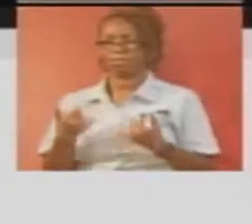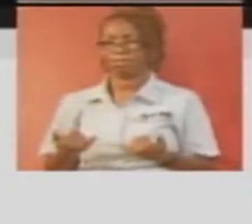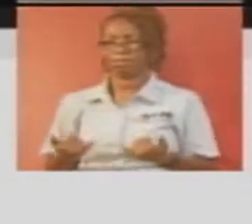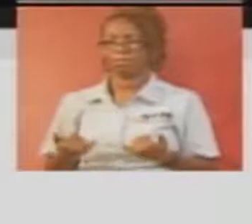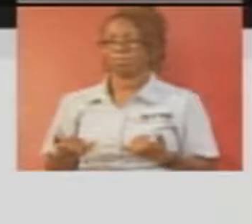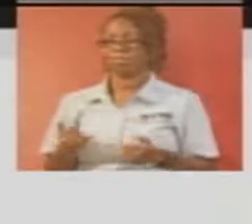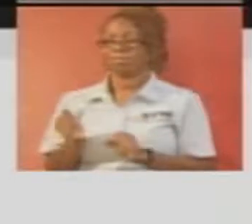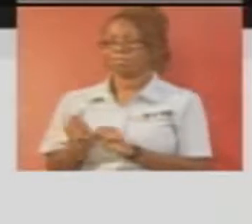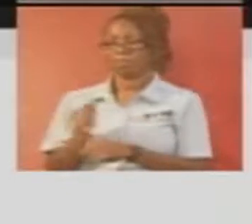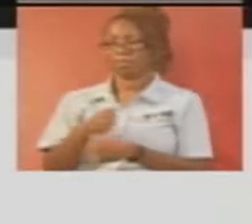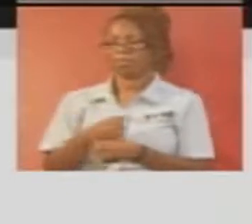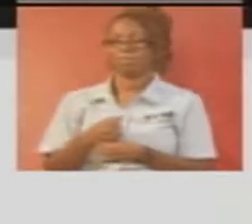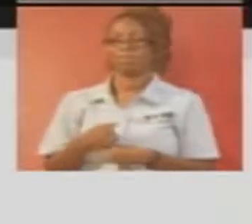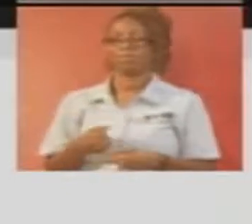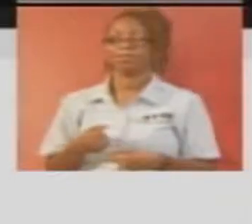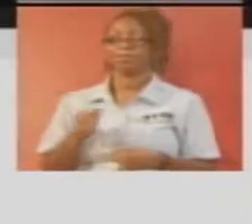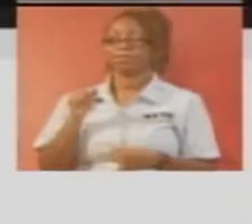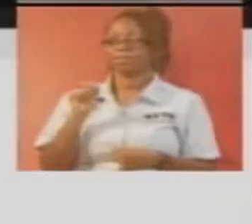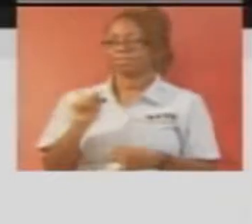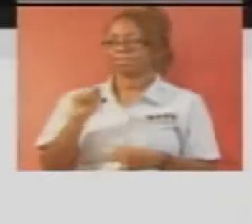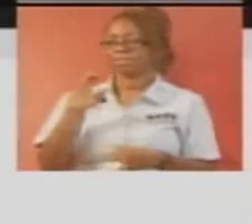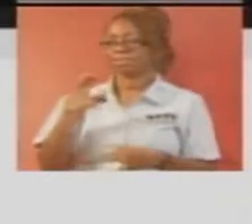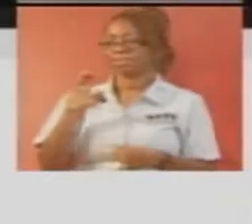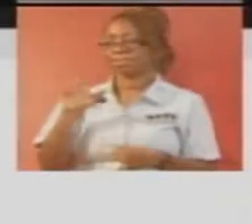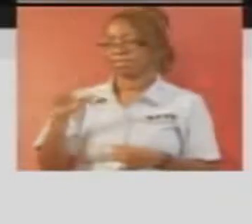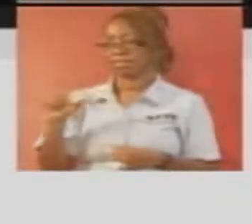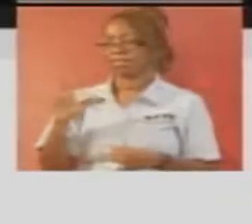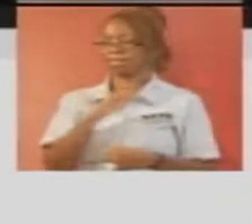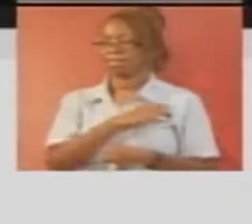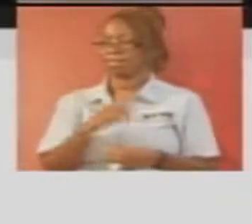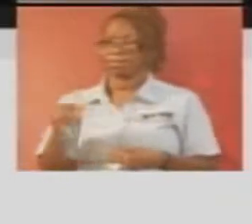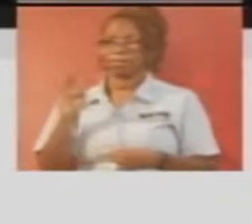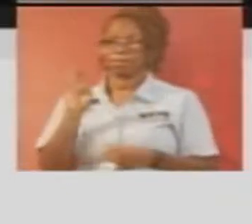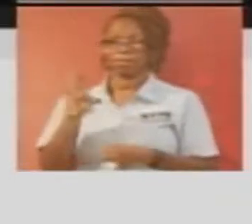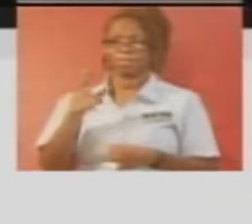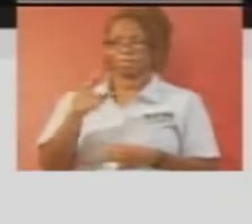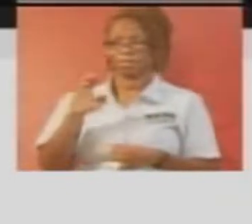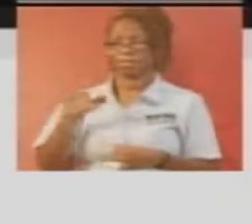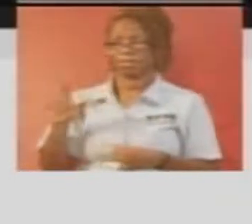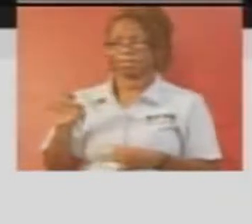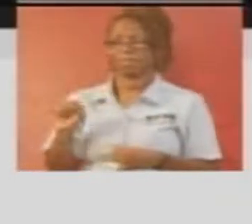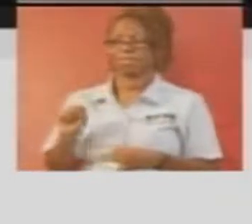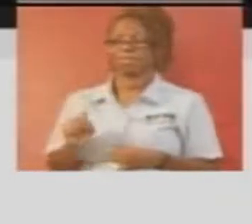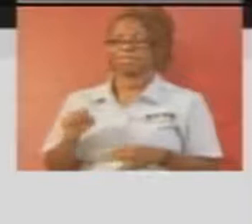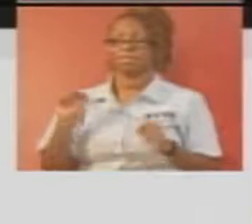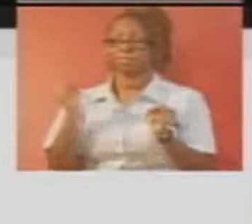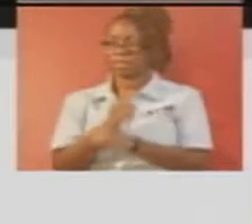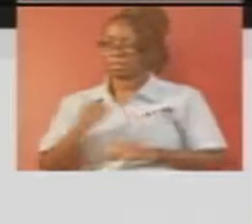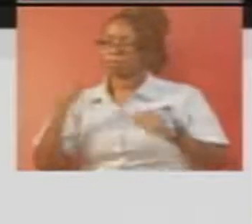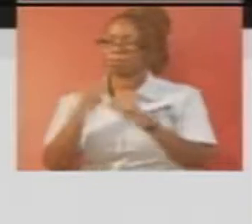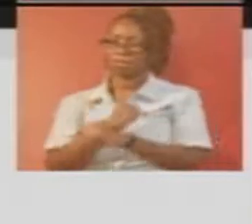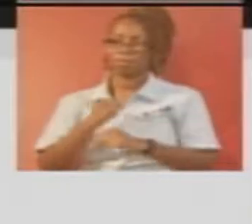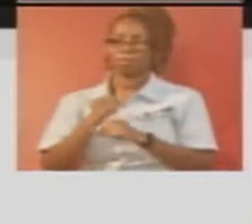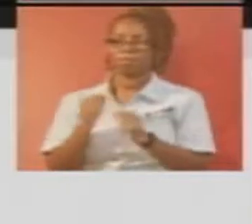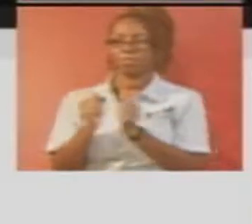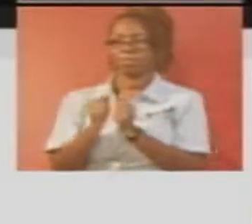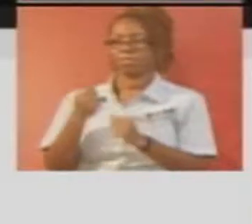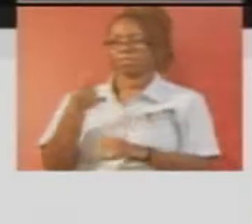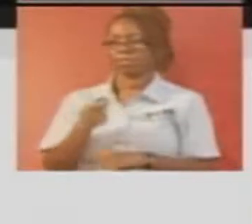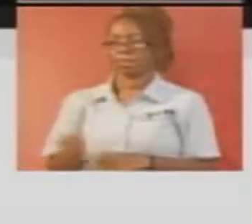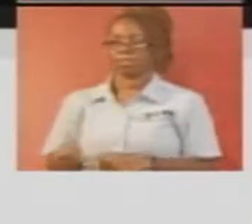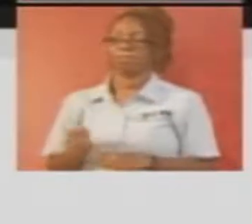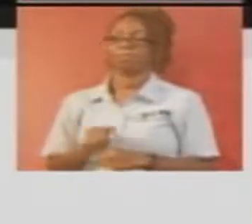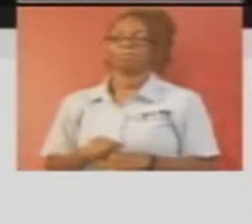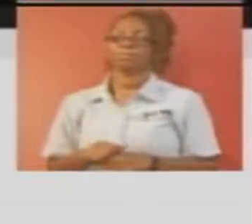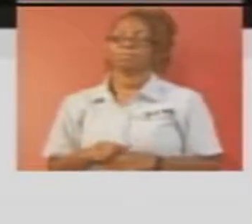the immune system is ready should SARS-CoV-2 actually infect the individual. The candidate vaccine from